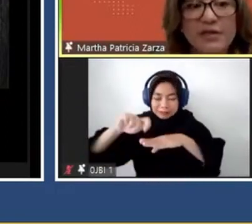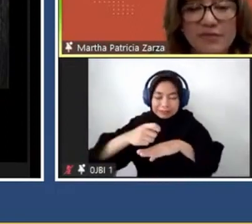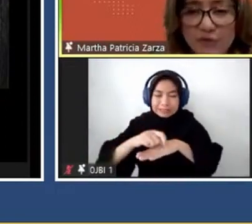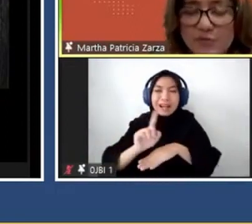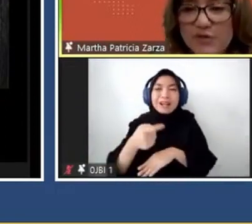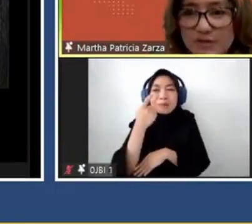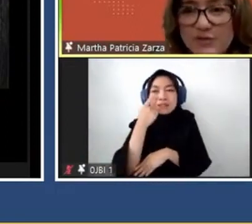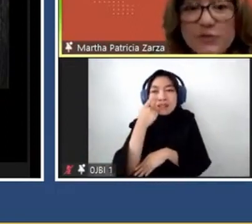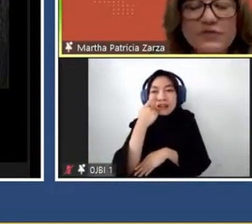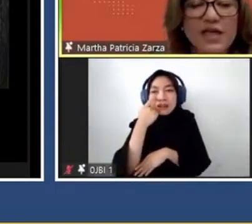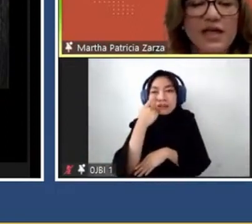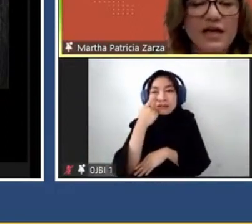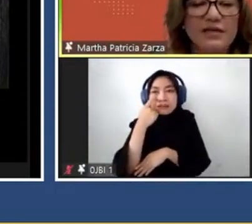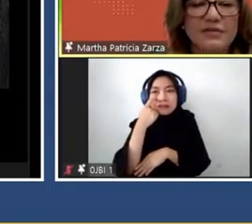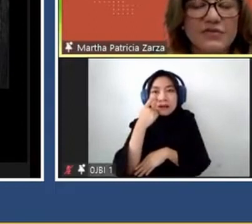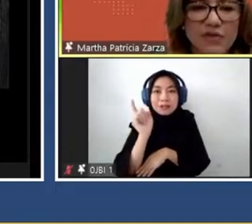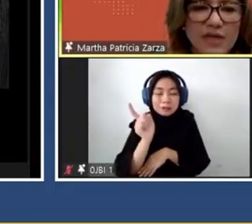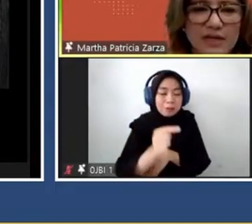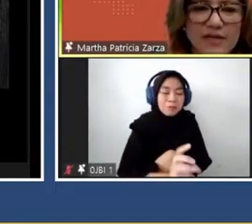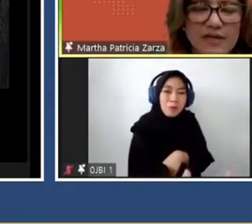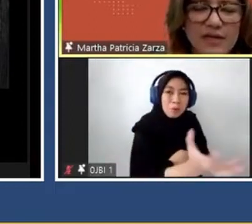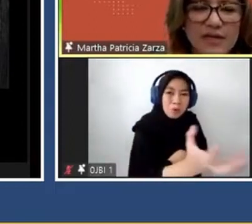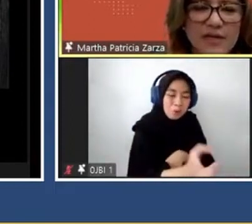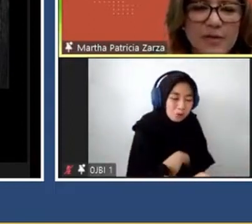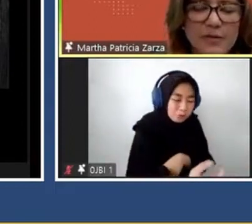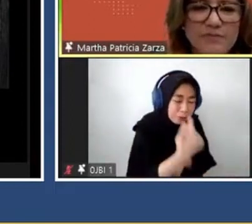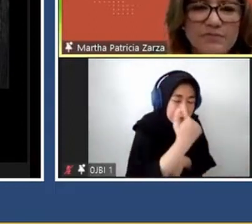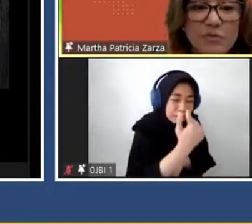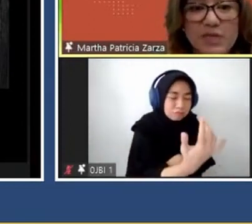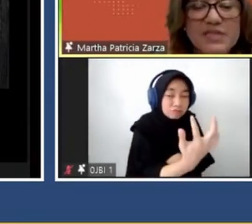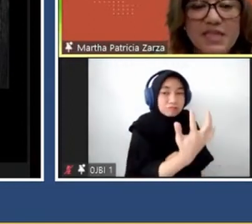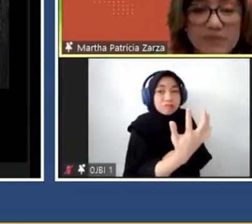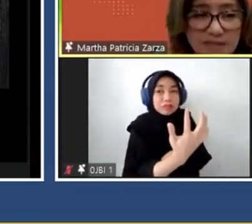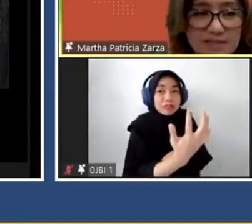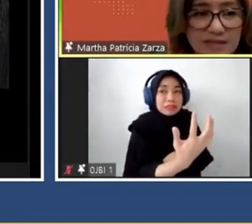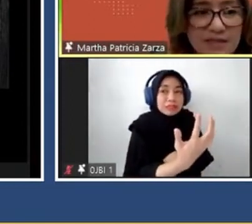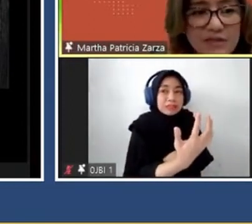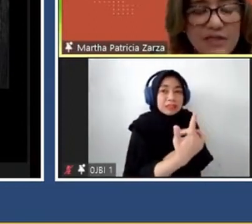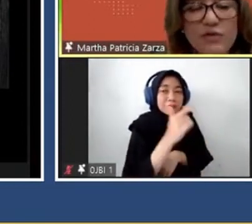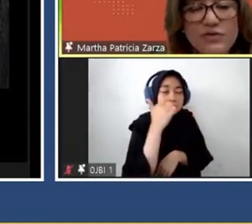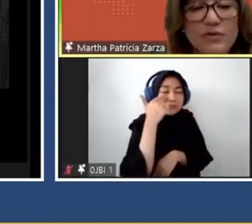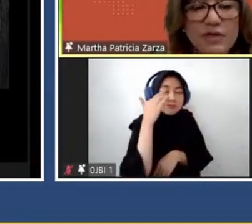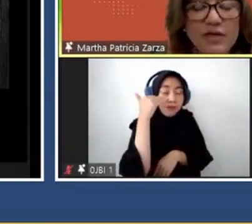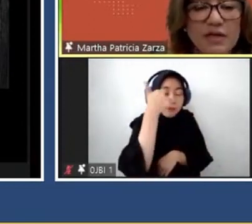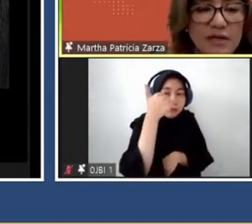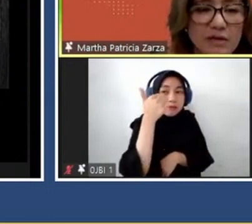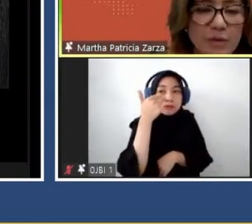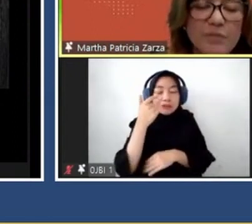the fumes of the stoves, and so they are sometimes leaving this activity